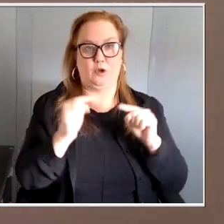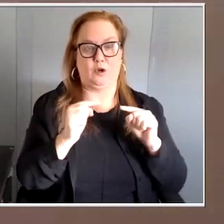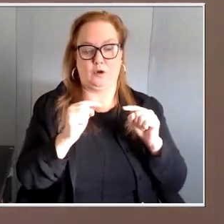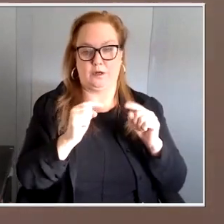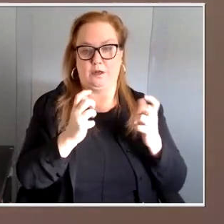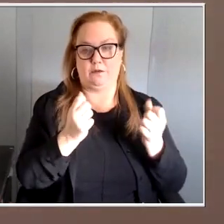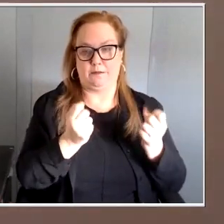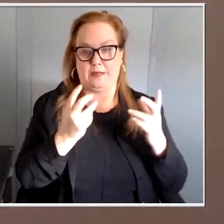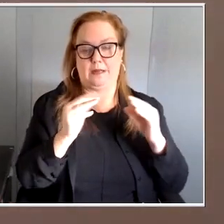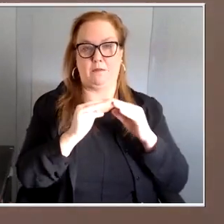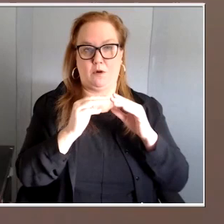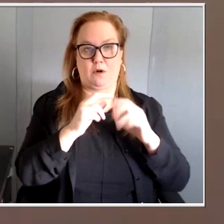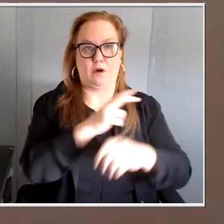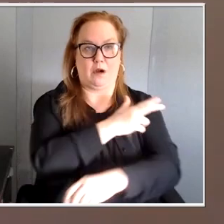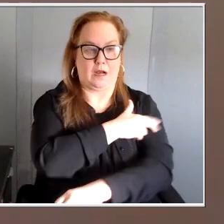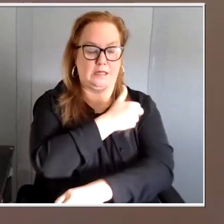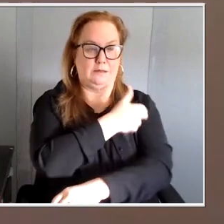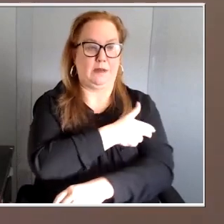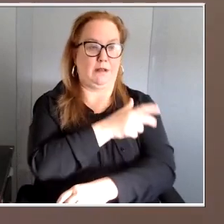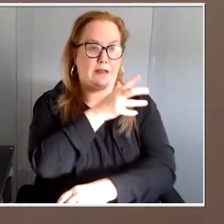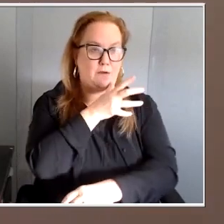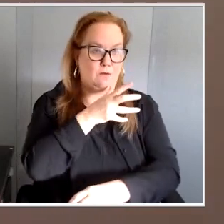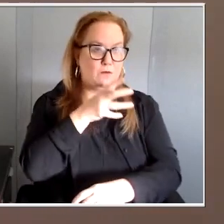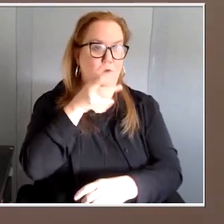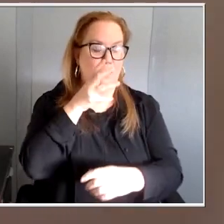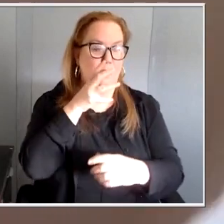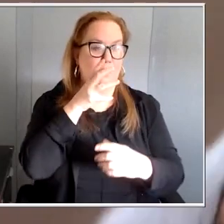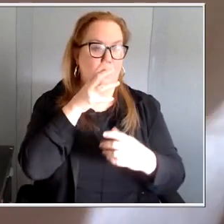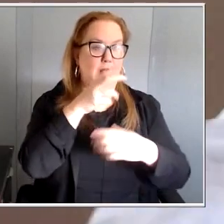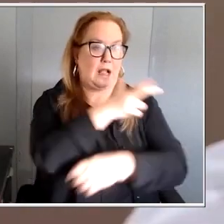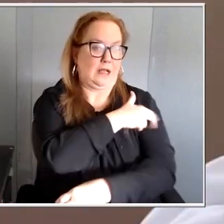more hospitals, especially in rural areas, closing.